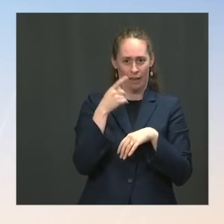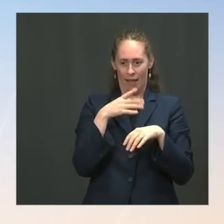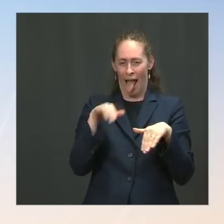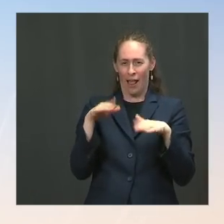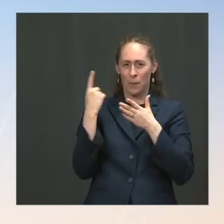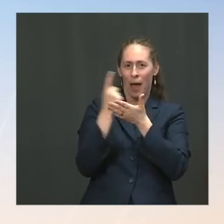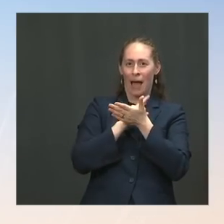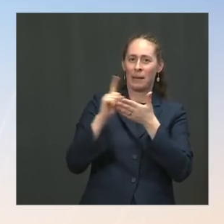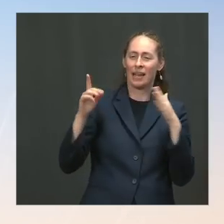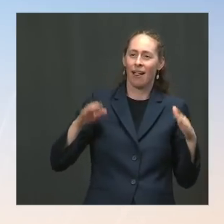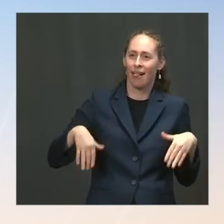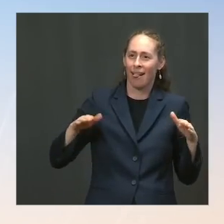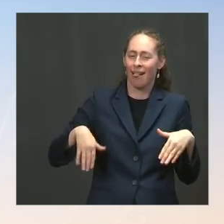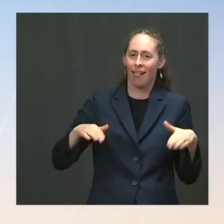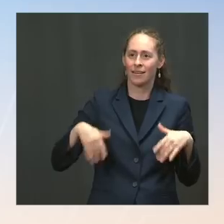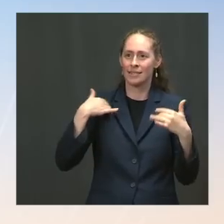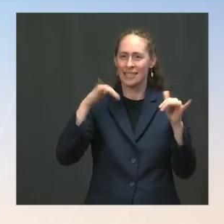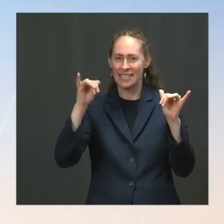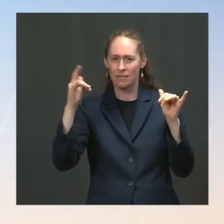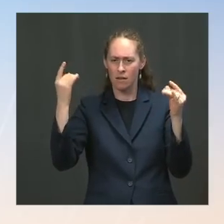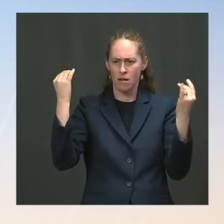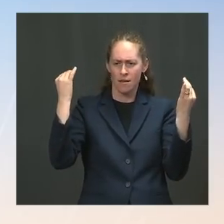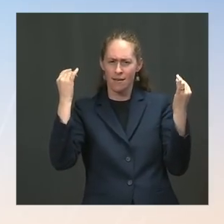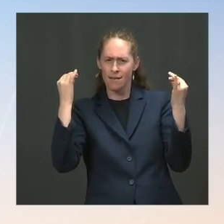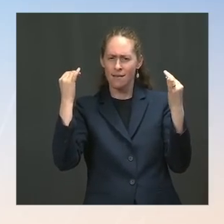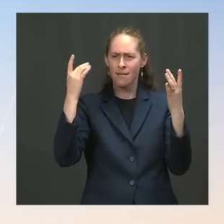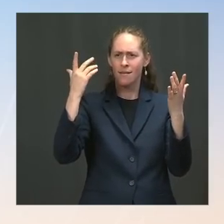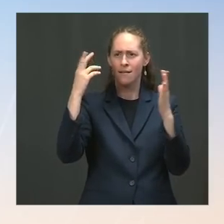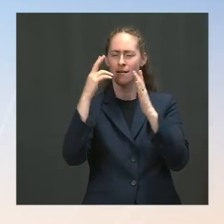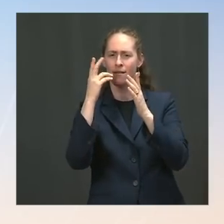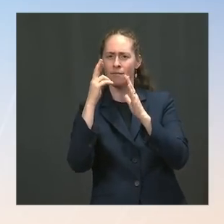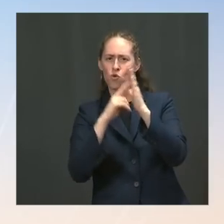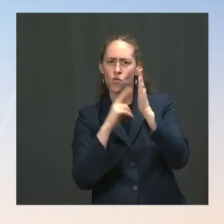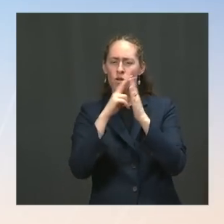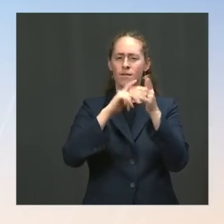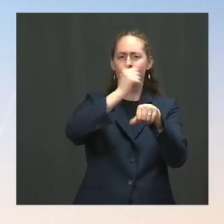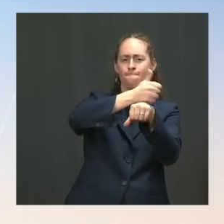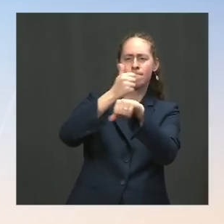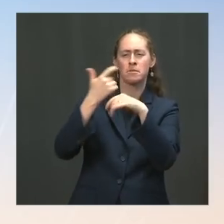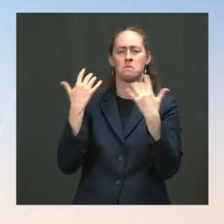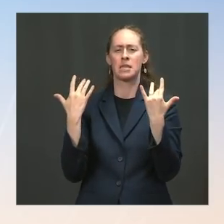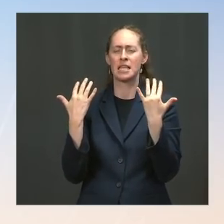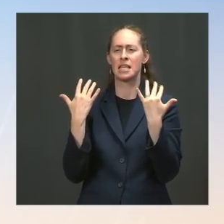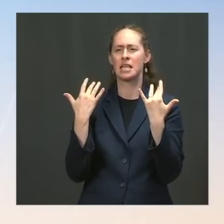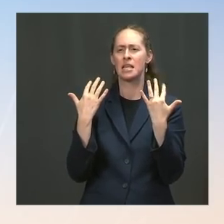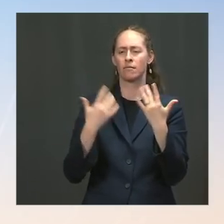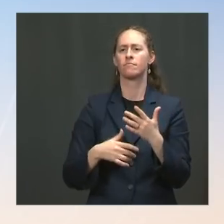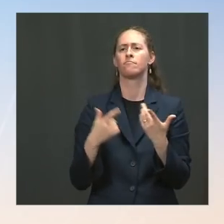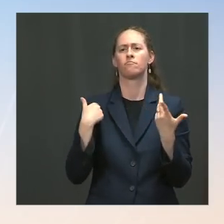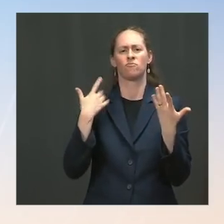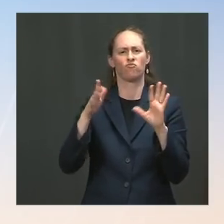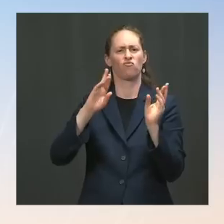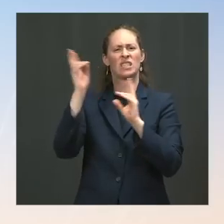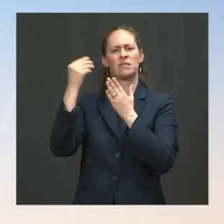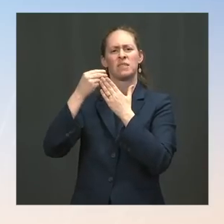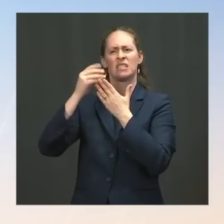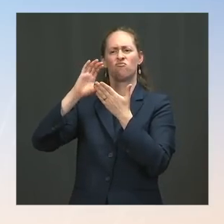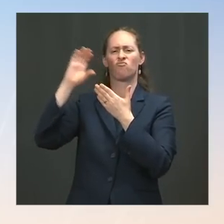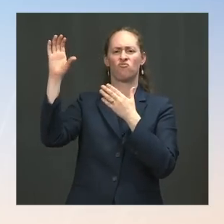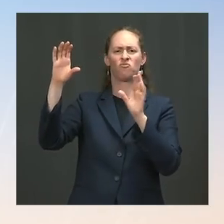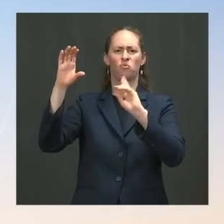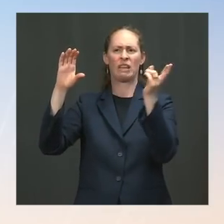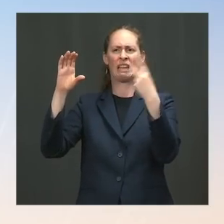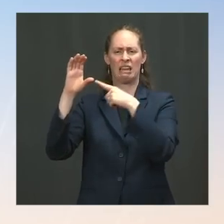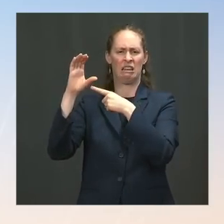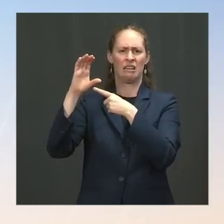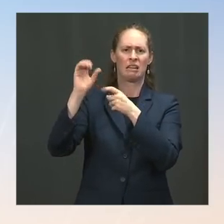different ways, but I certainly think it's going to be covered by existing funds and existing budgets of each